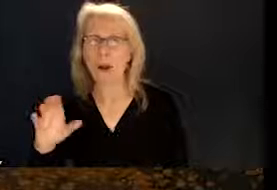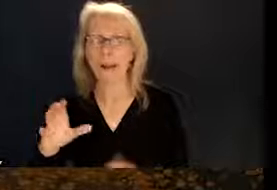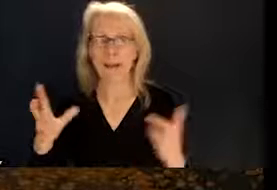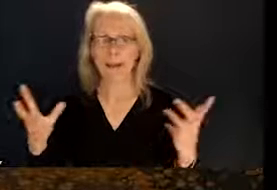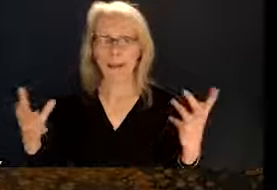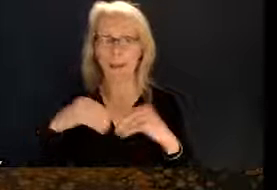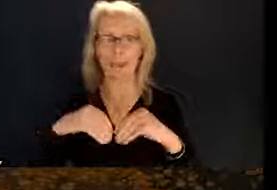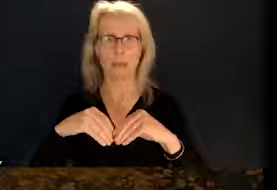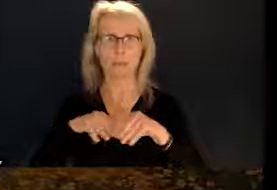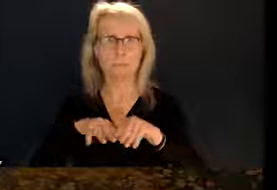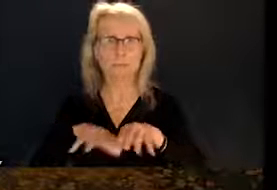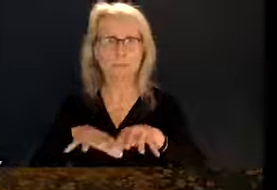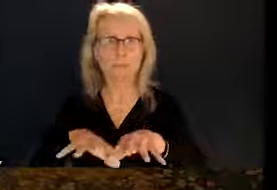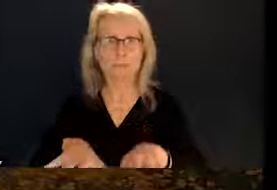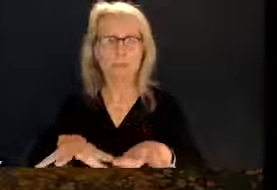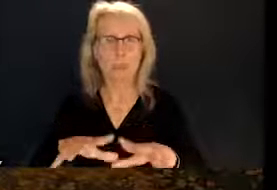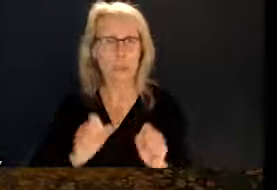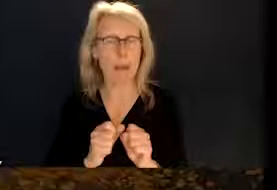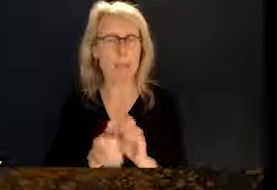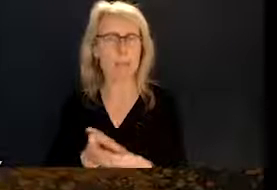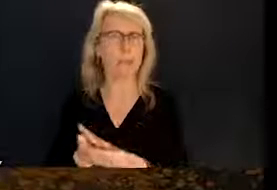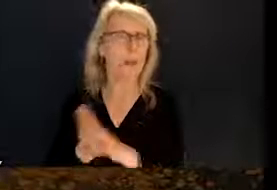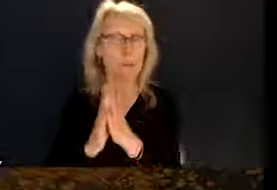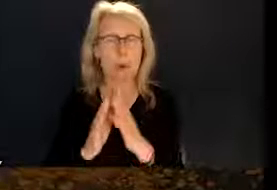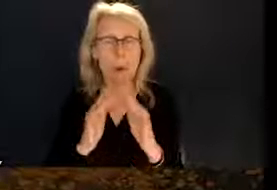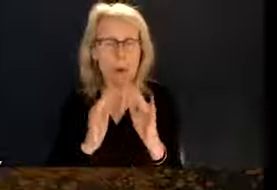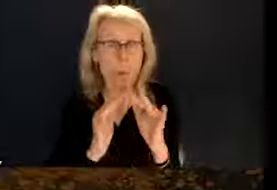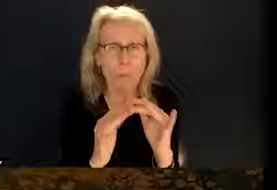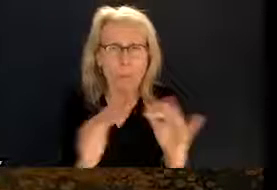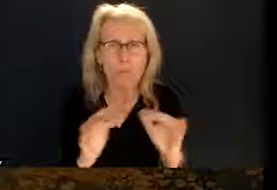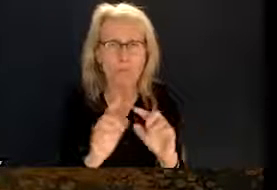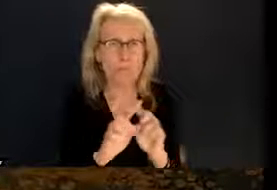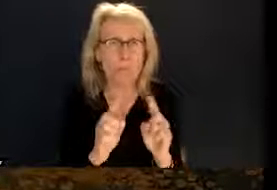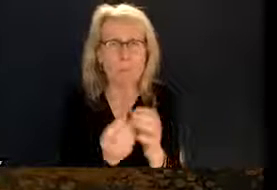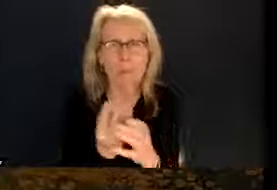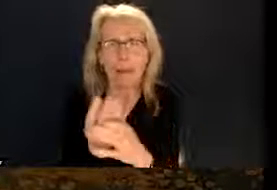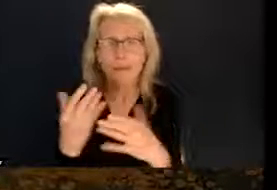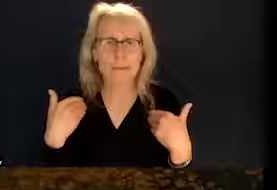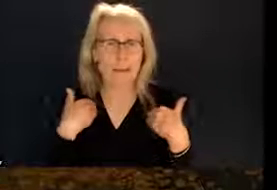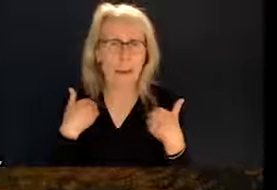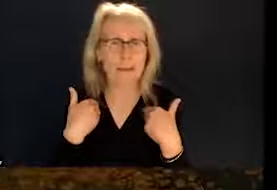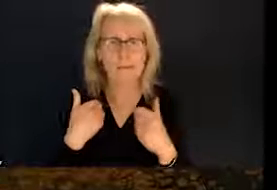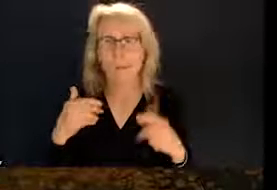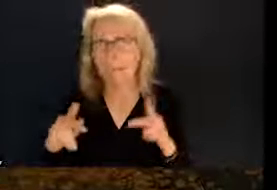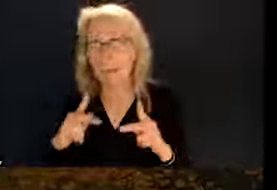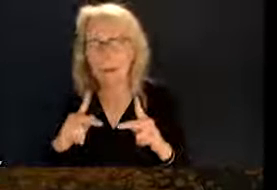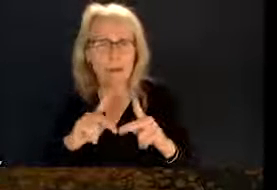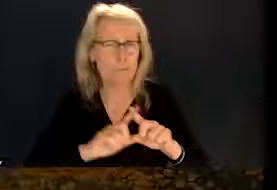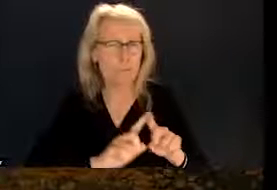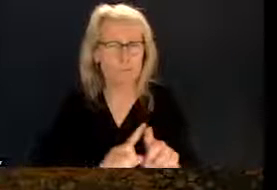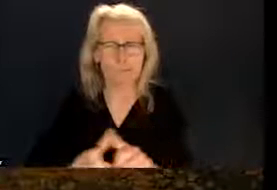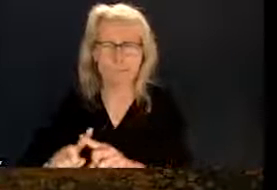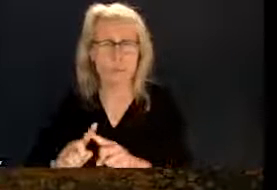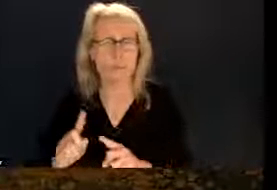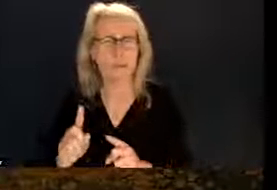enough ecological niches to have a variety of species, a species radiation, if you will, right? Where